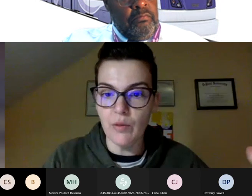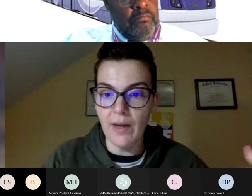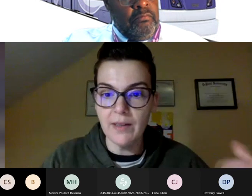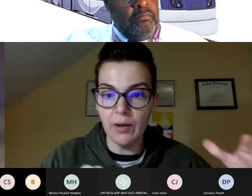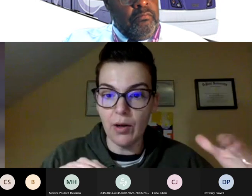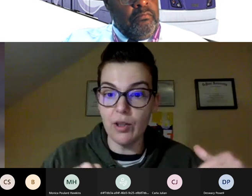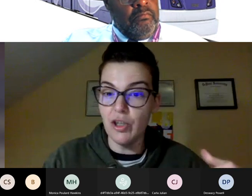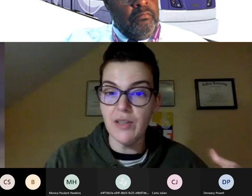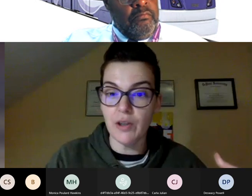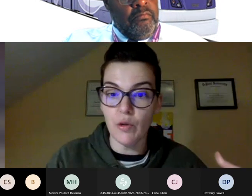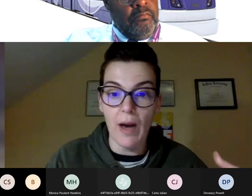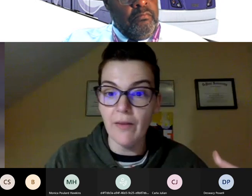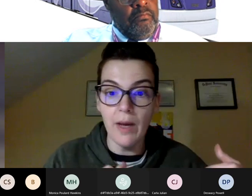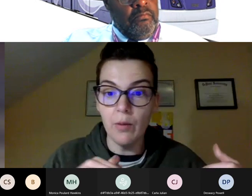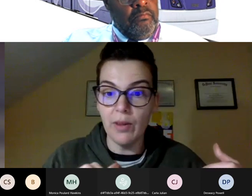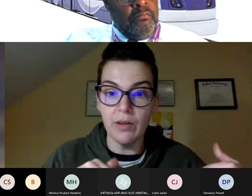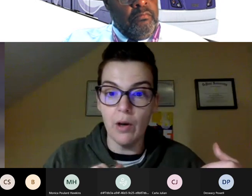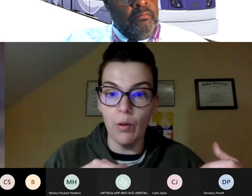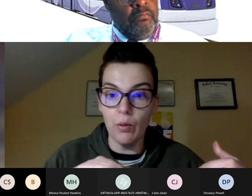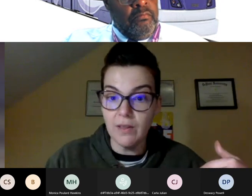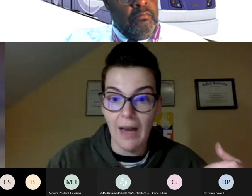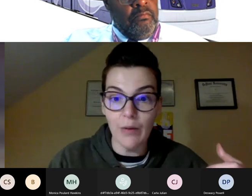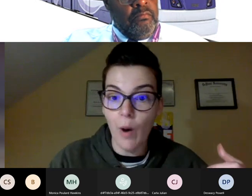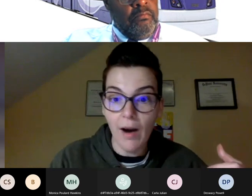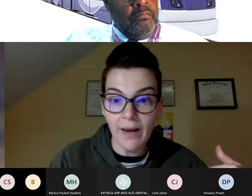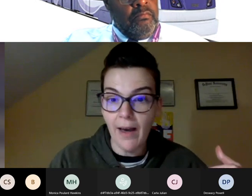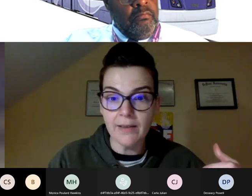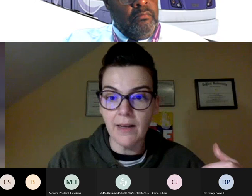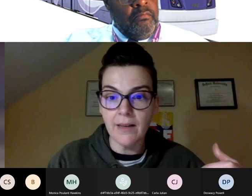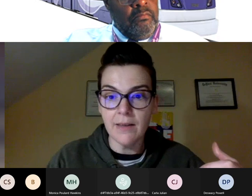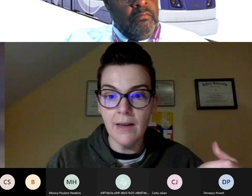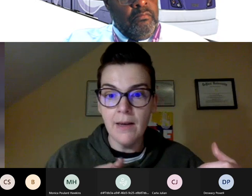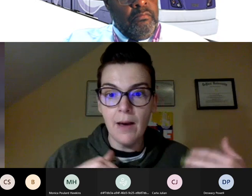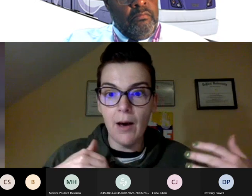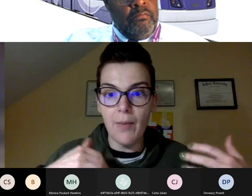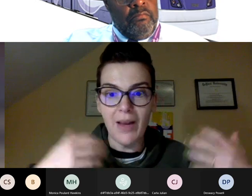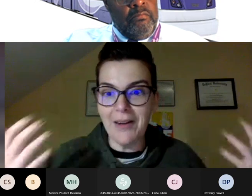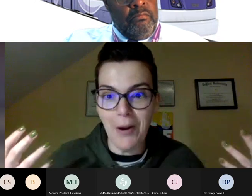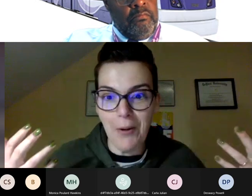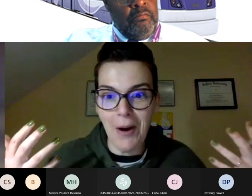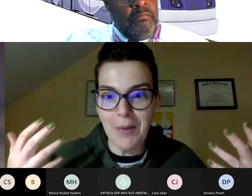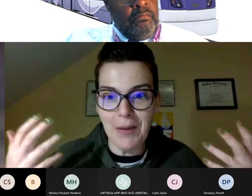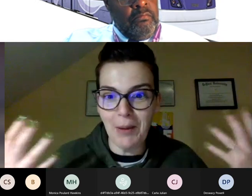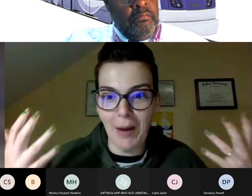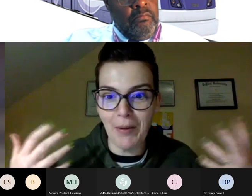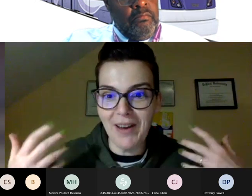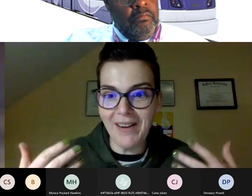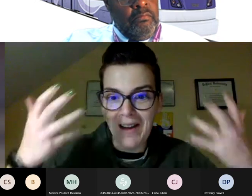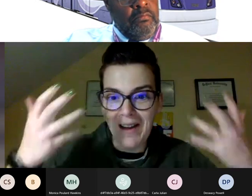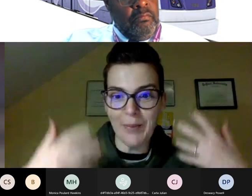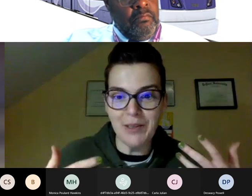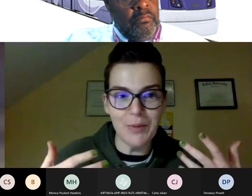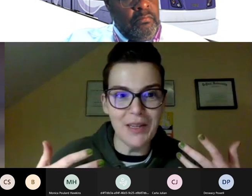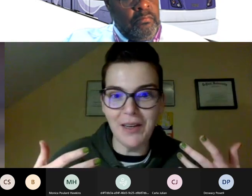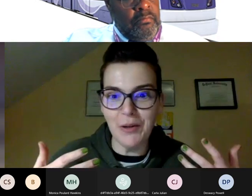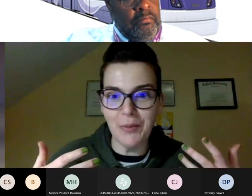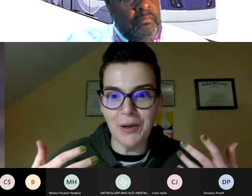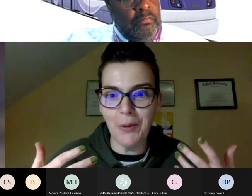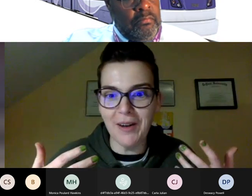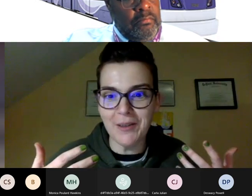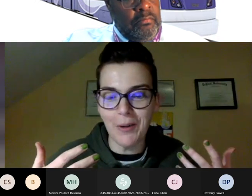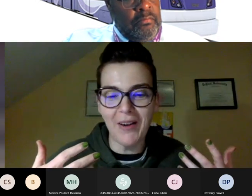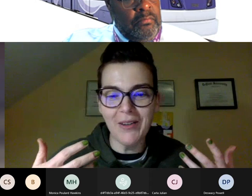the Long Branch Rec Center, it was just a driveway with no sidewalk access. And I know how people operate. I happen to be